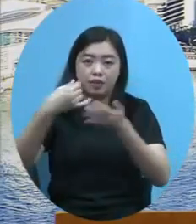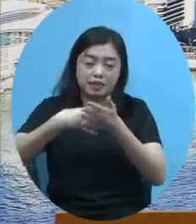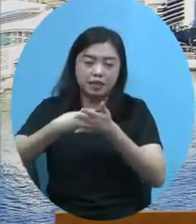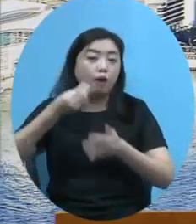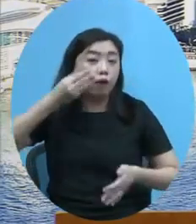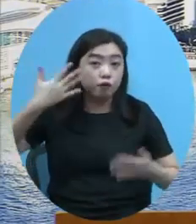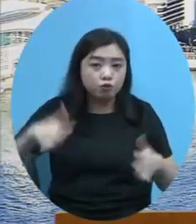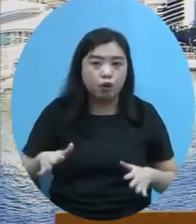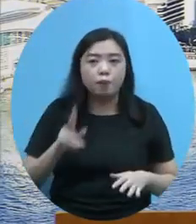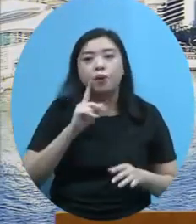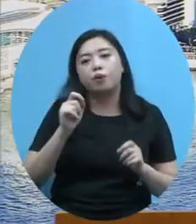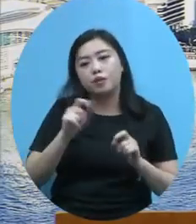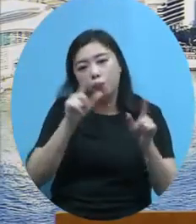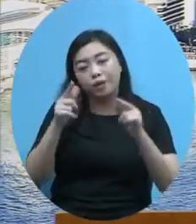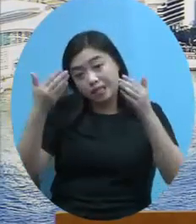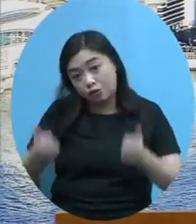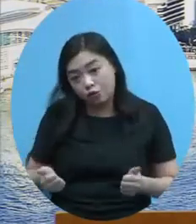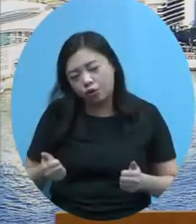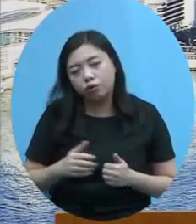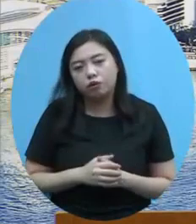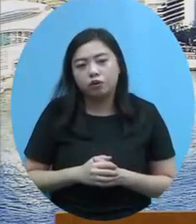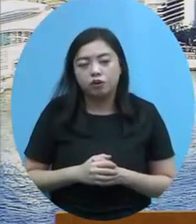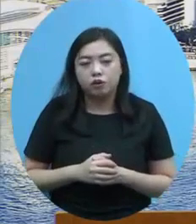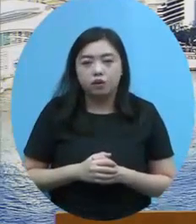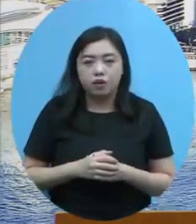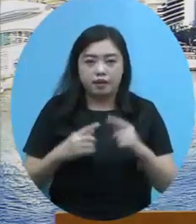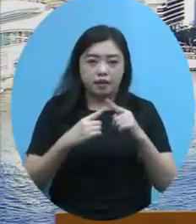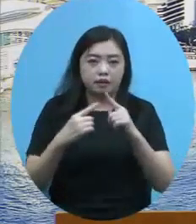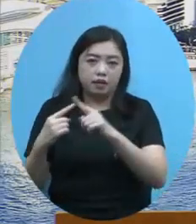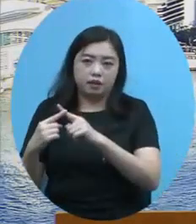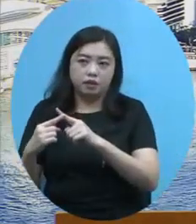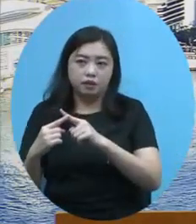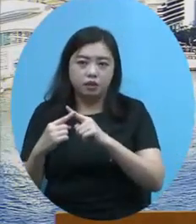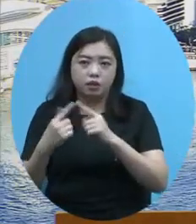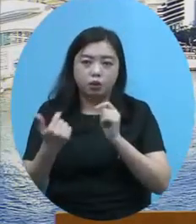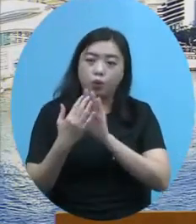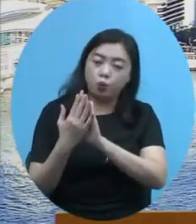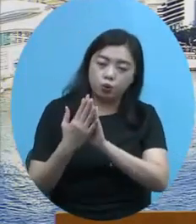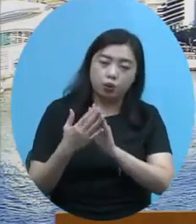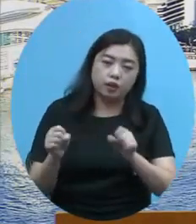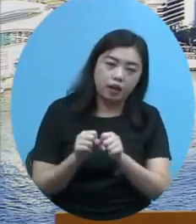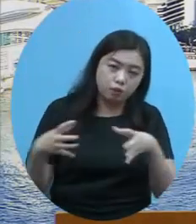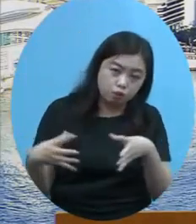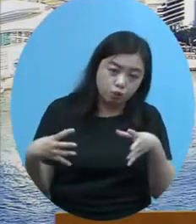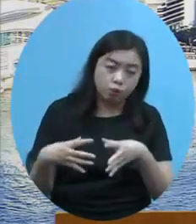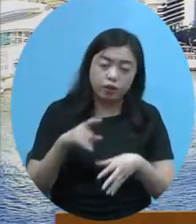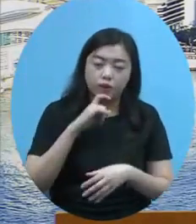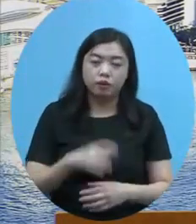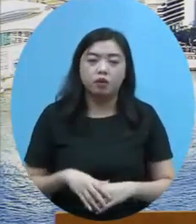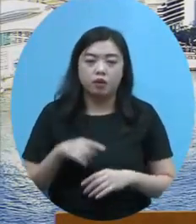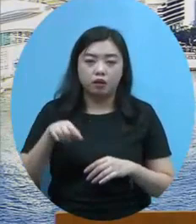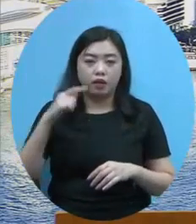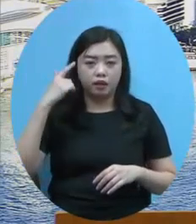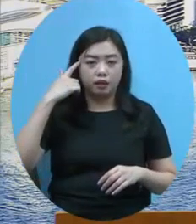are more and more interactions between people and also more gathering. So we will closely monitor. The most important thing